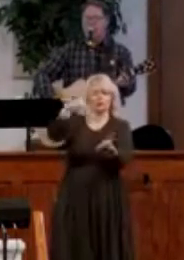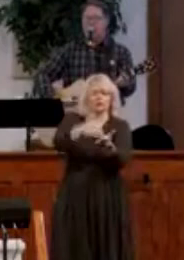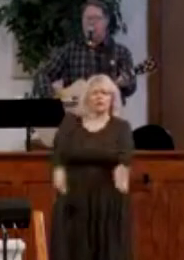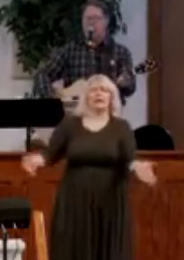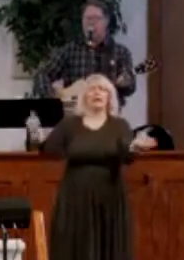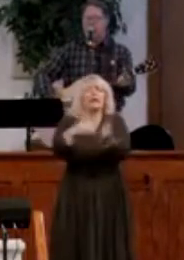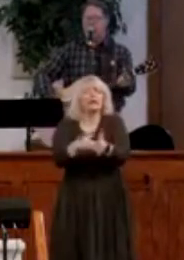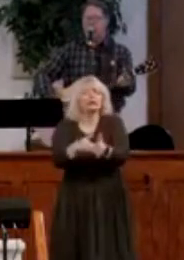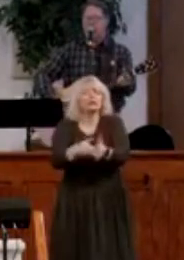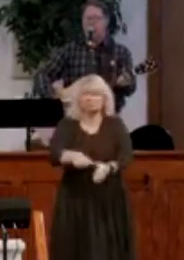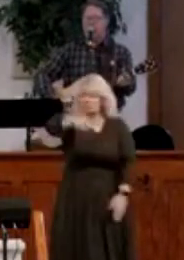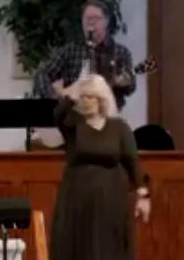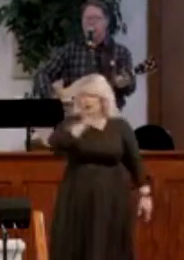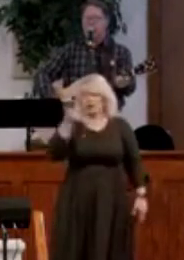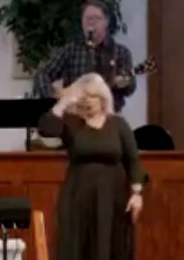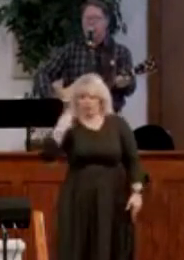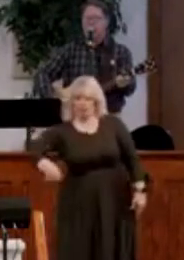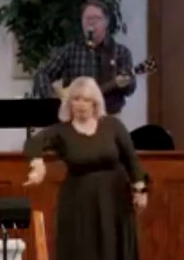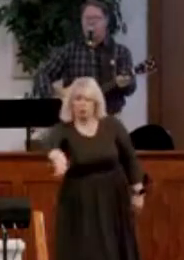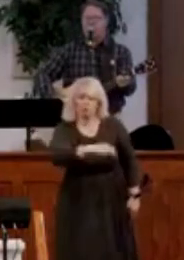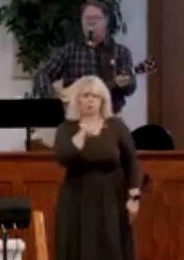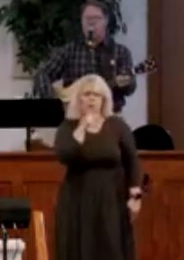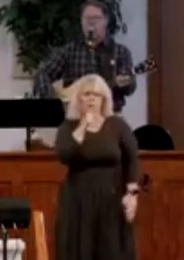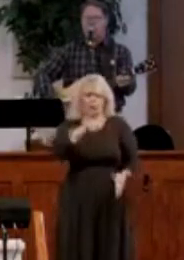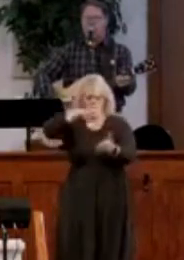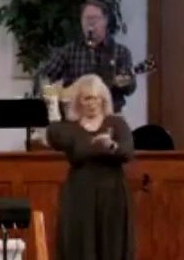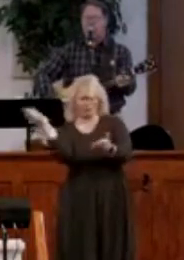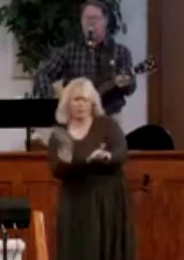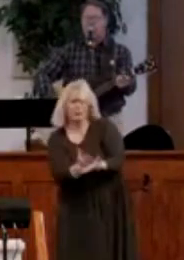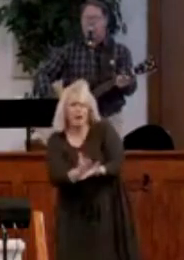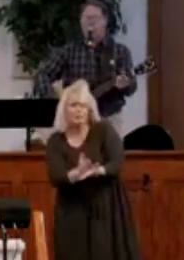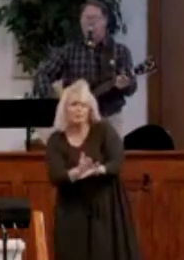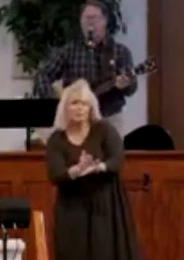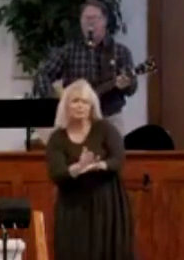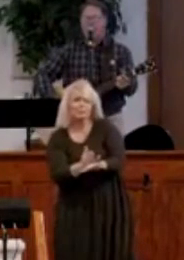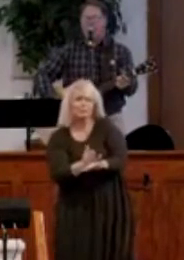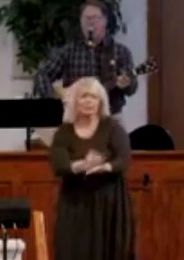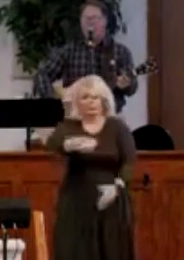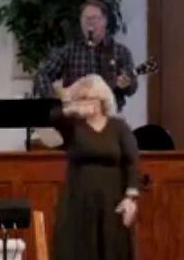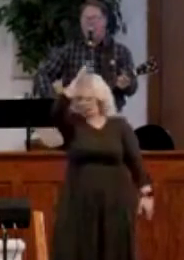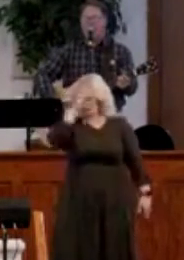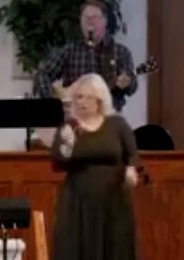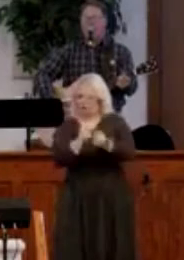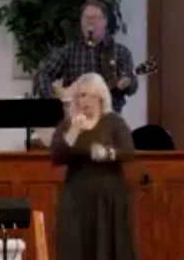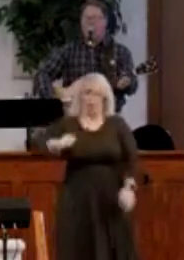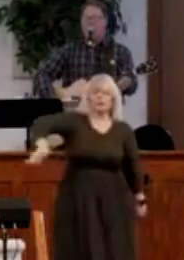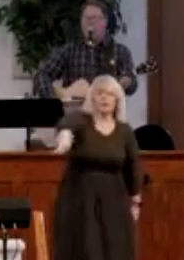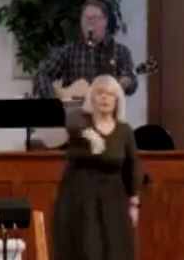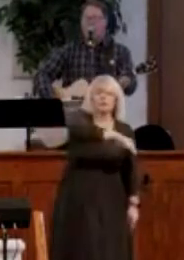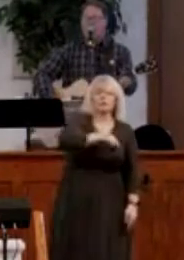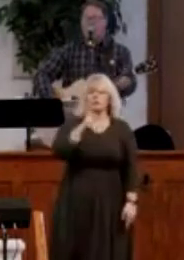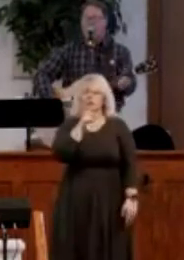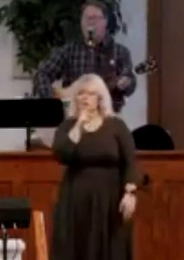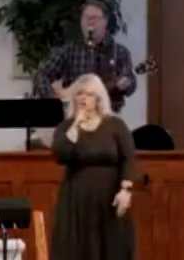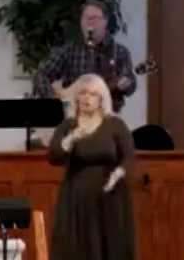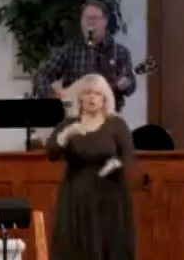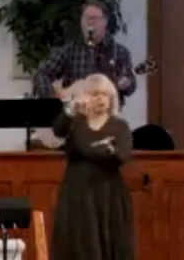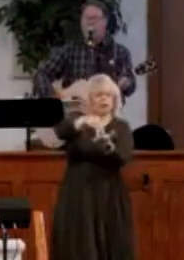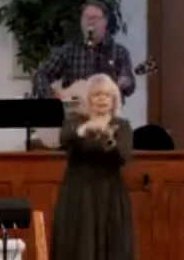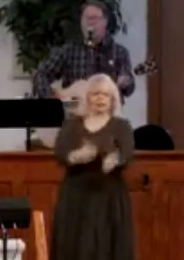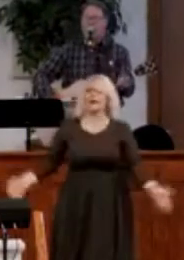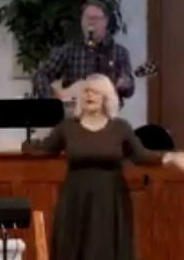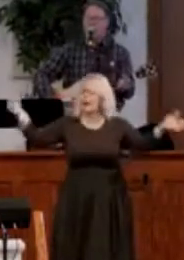against? And if our God is for us, then who could ever stop us? And if our God is with us, then what could